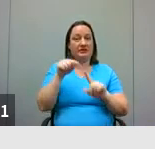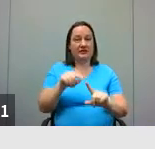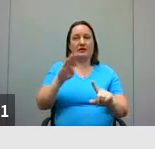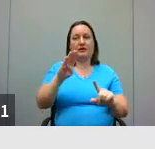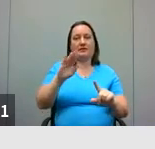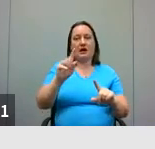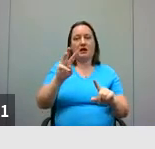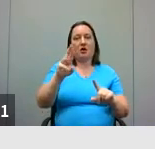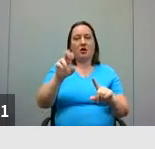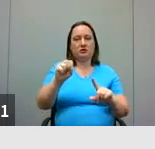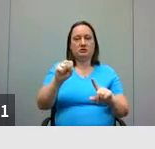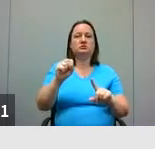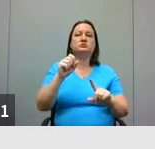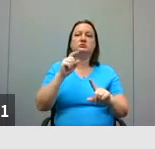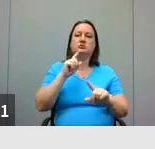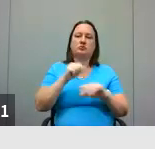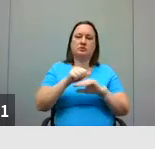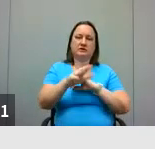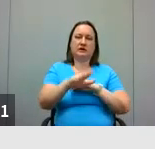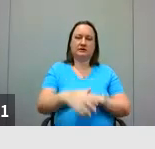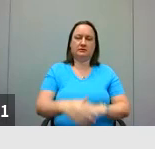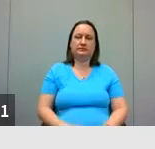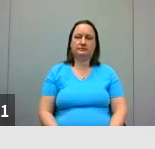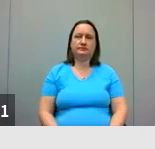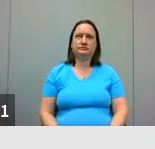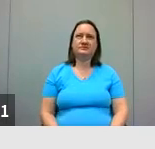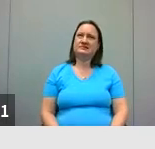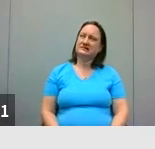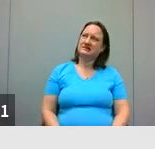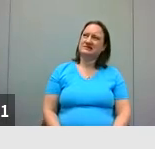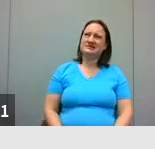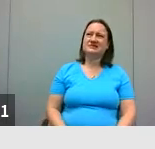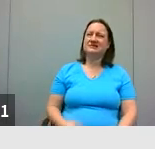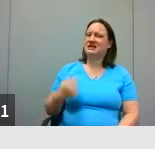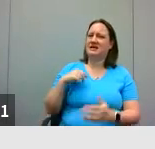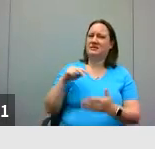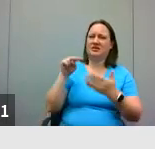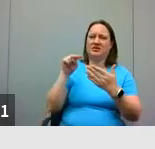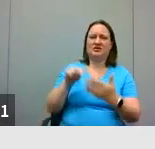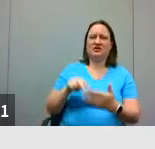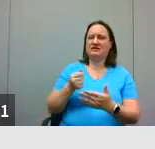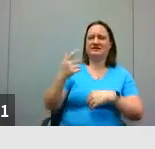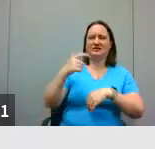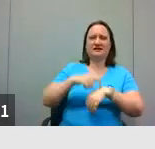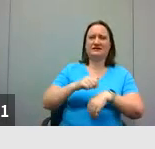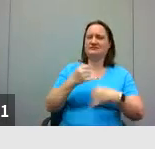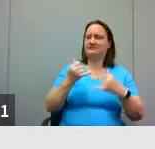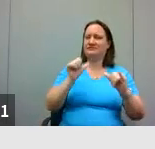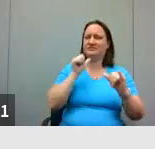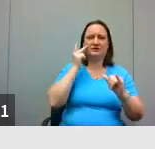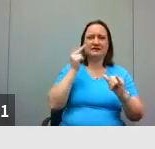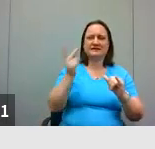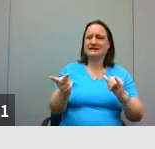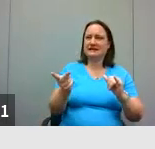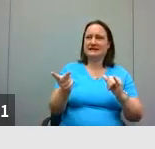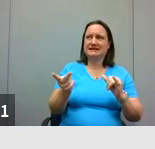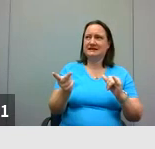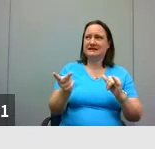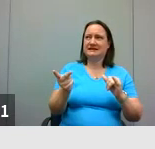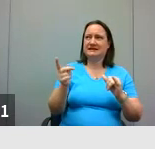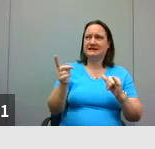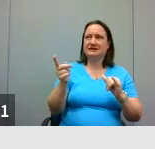were sent in. Yeah, I've looked at that one multiple times and I still don't see them in You're not